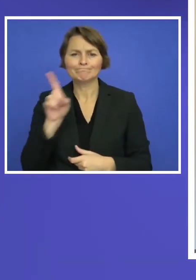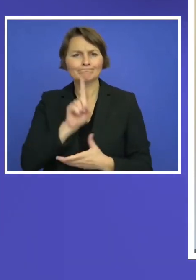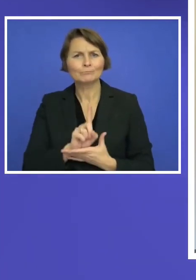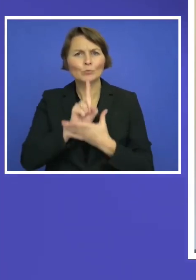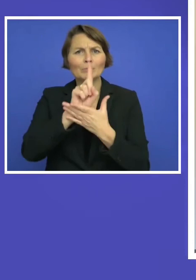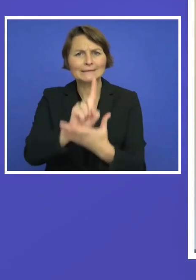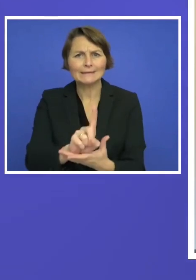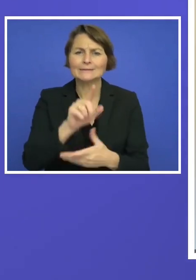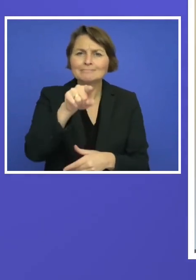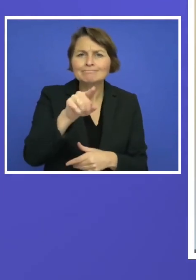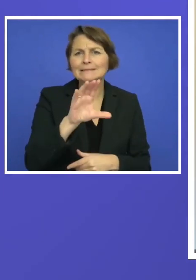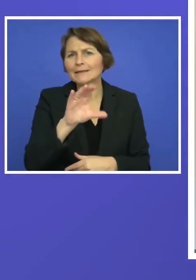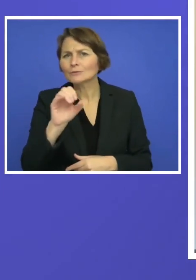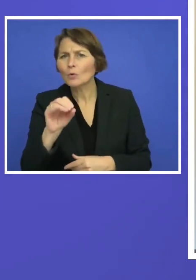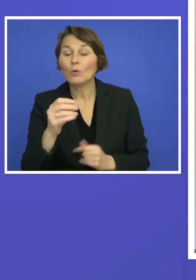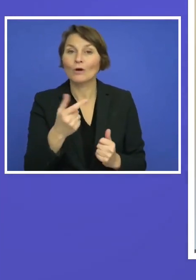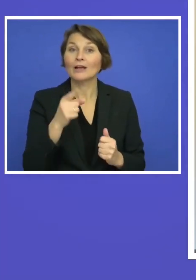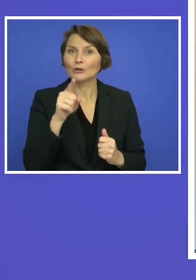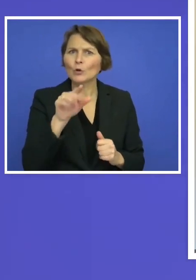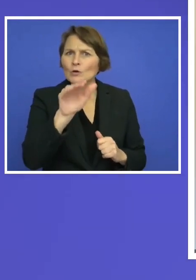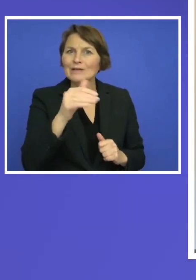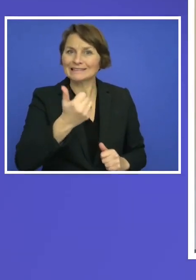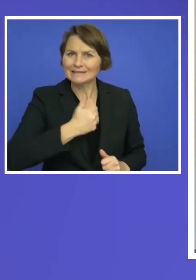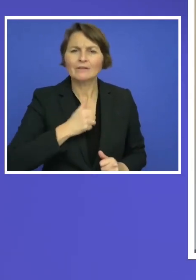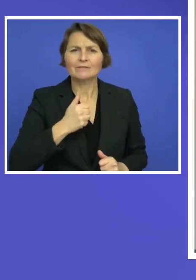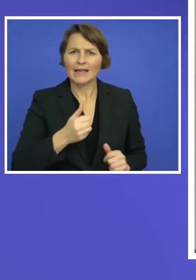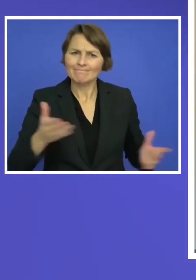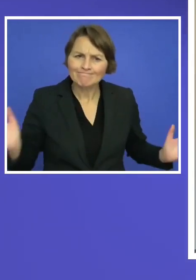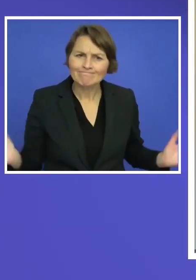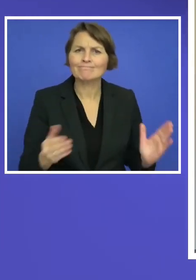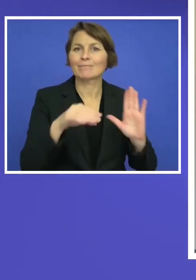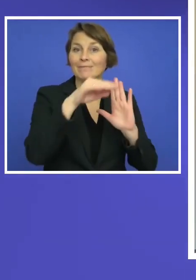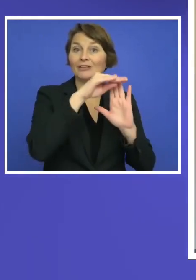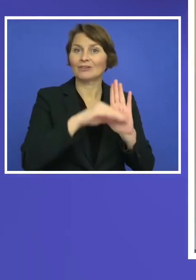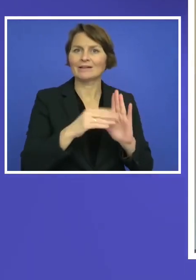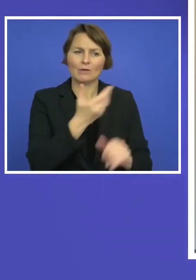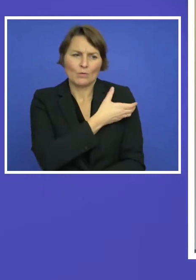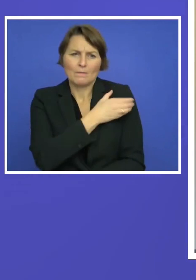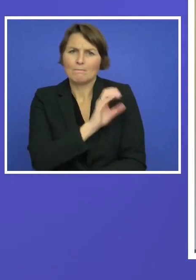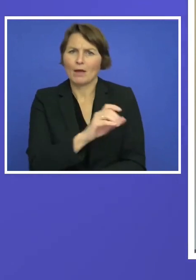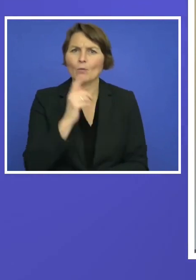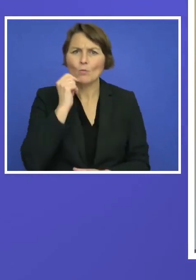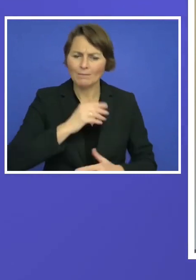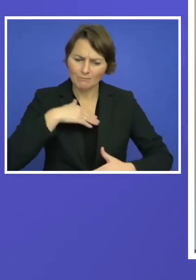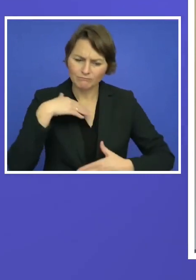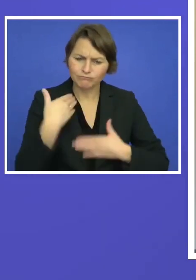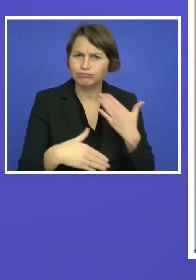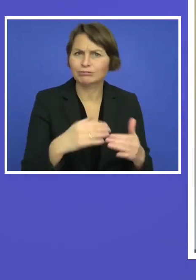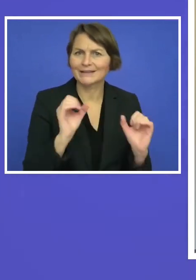women empowerment agenda moving. Thank you very much. Thank you, Andres. I'd like to